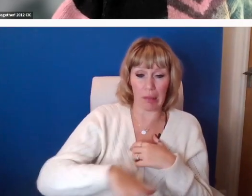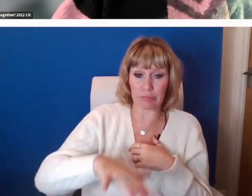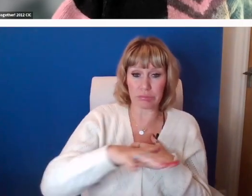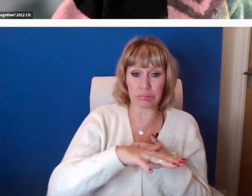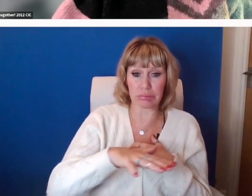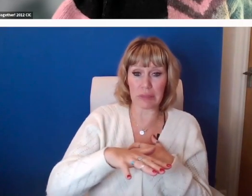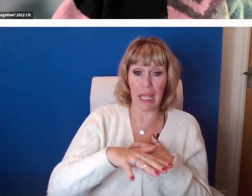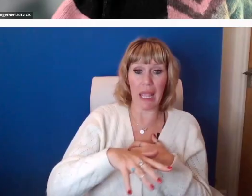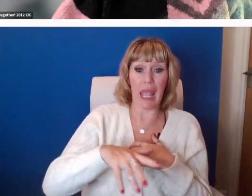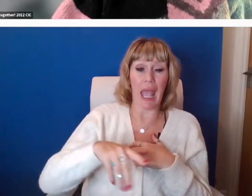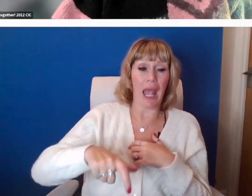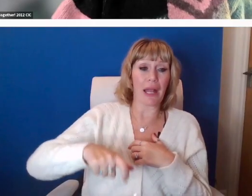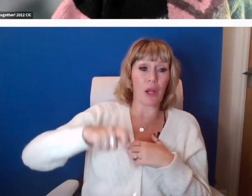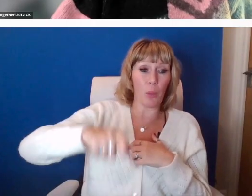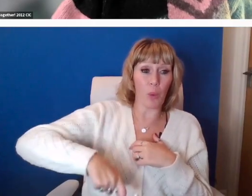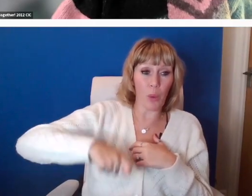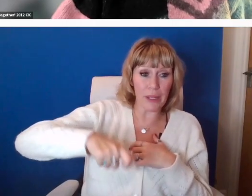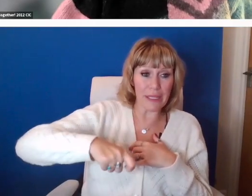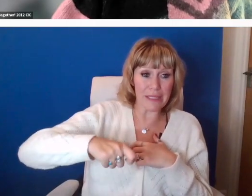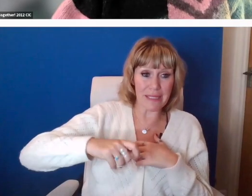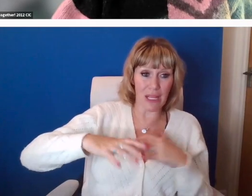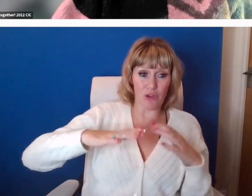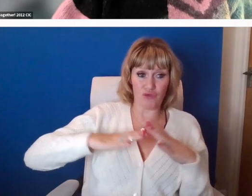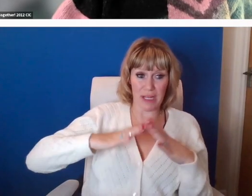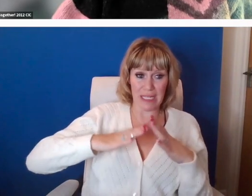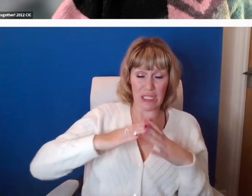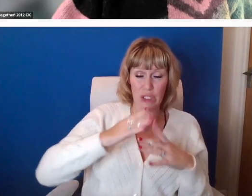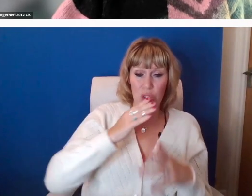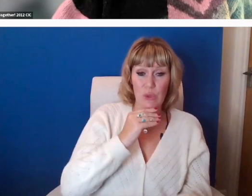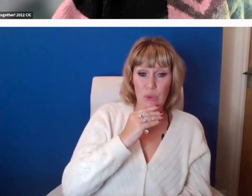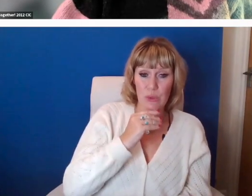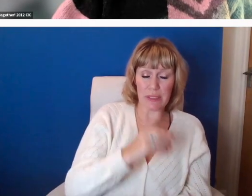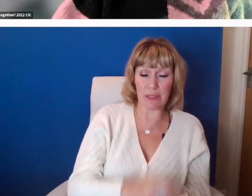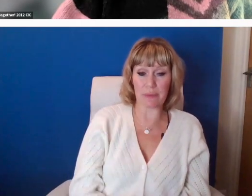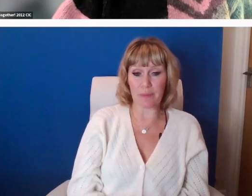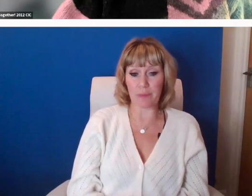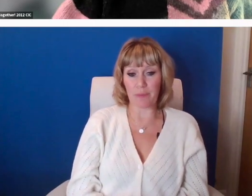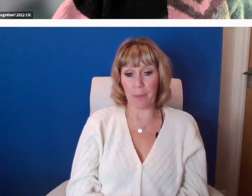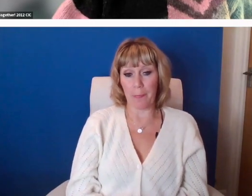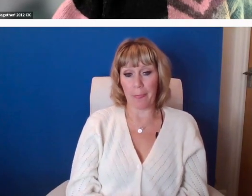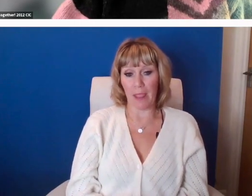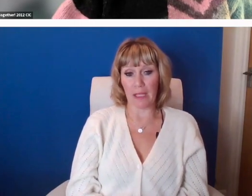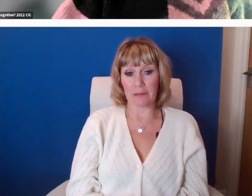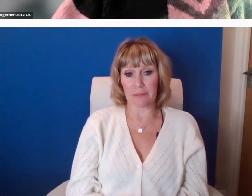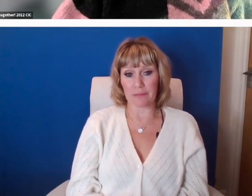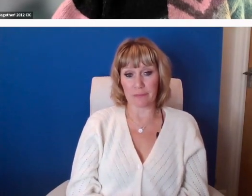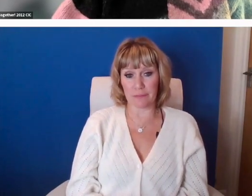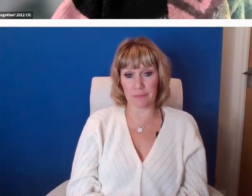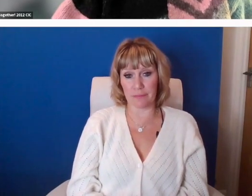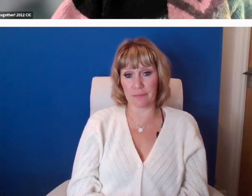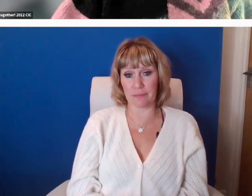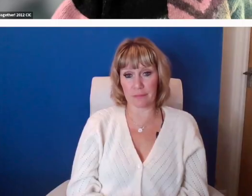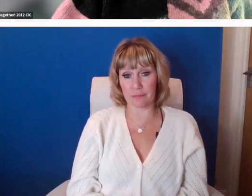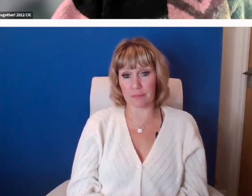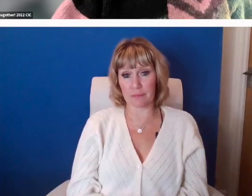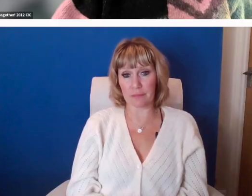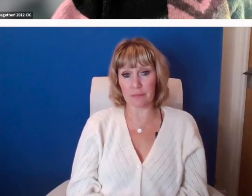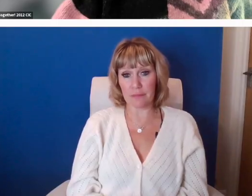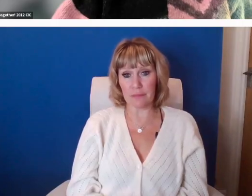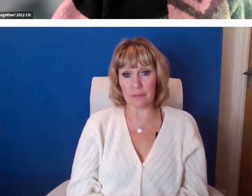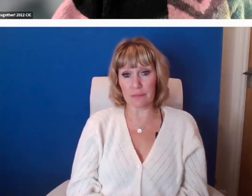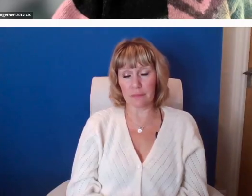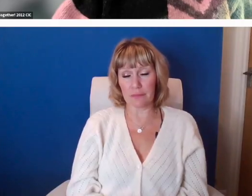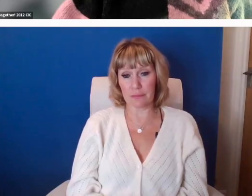it's quite an active picture. And I'm just going to click on here and show you